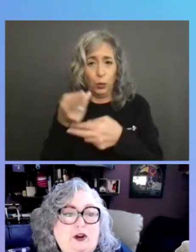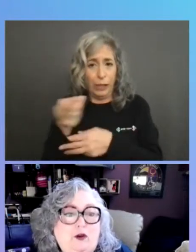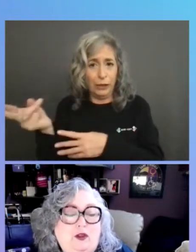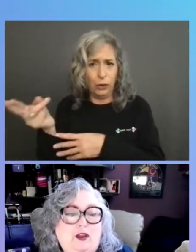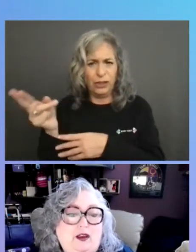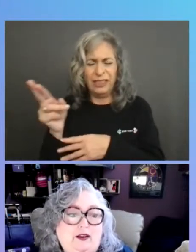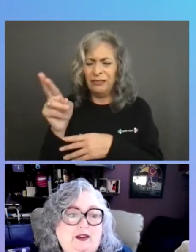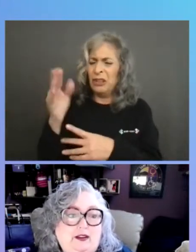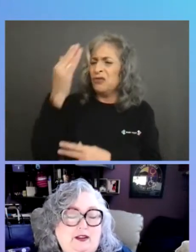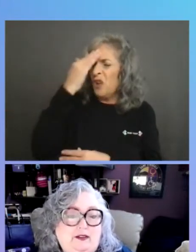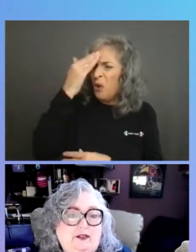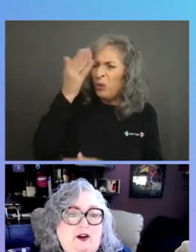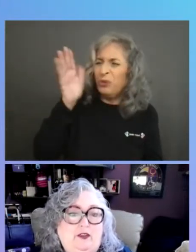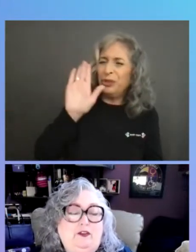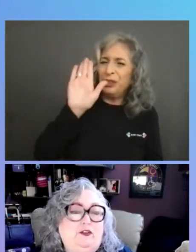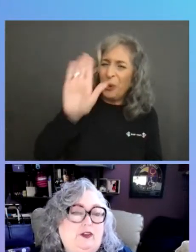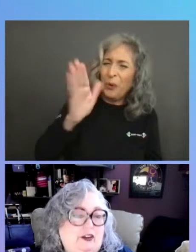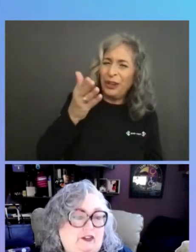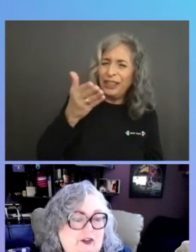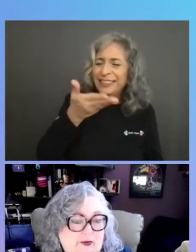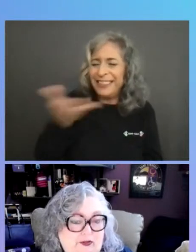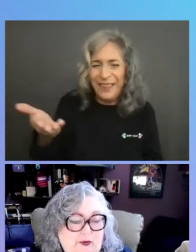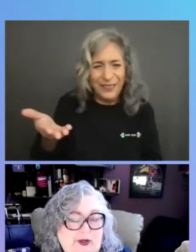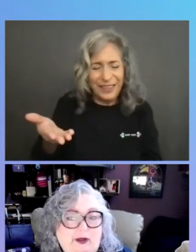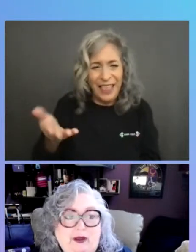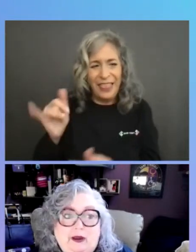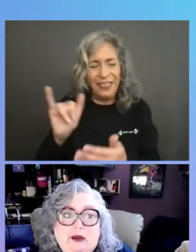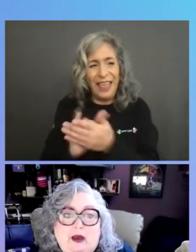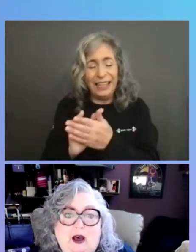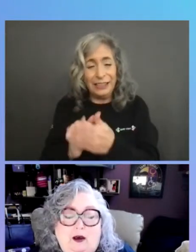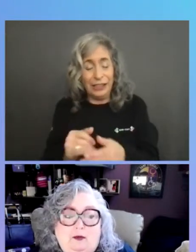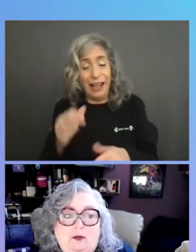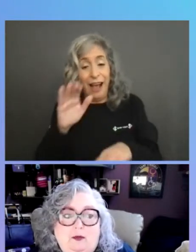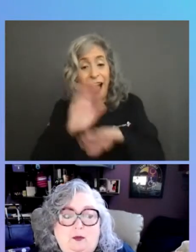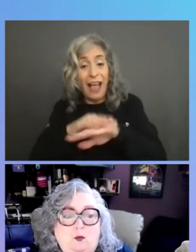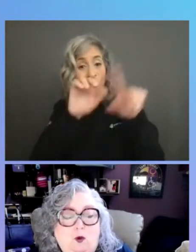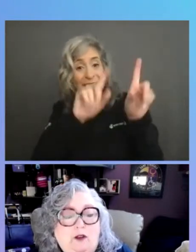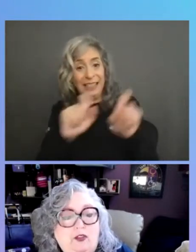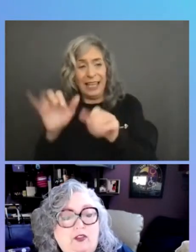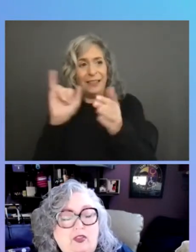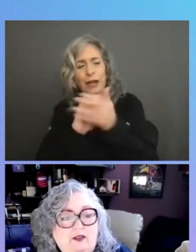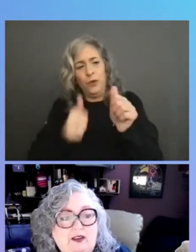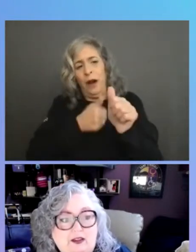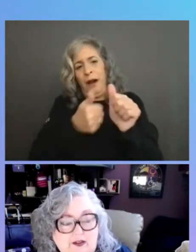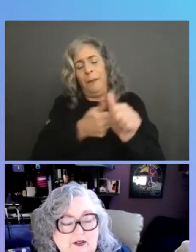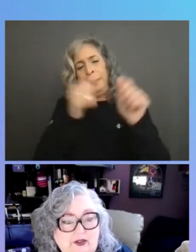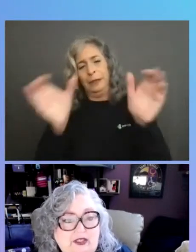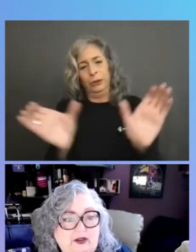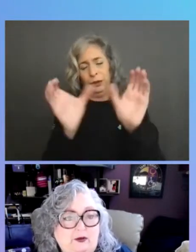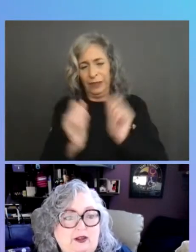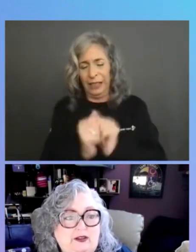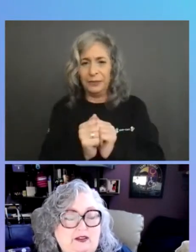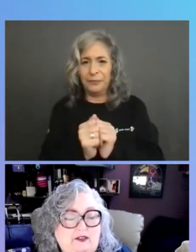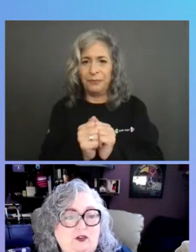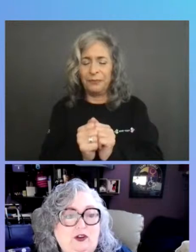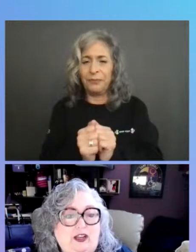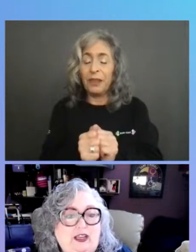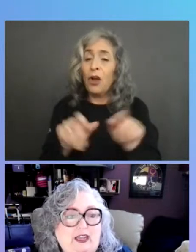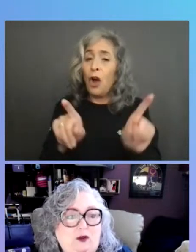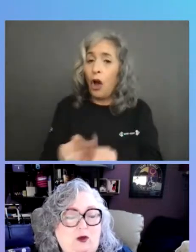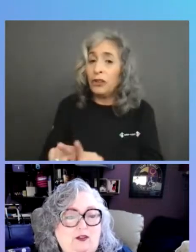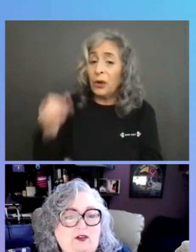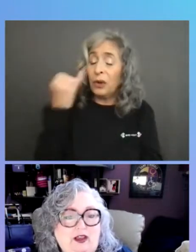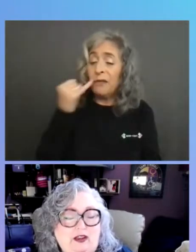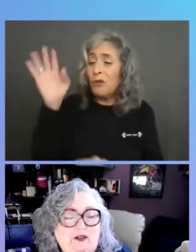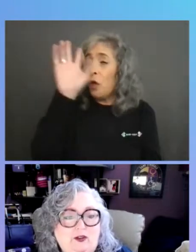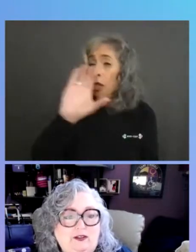stuff. So you want to know the content that's on the certification that you're pursuing. One of the things to consider really though is if you're looking